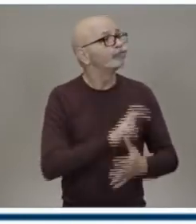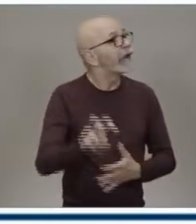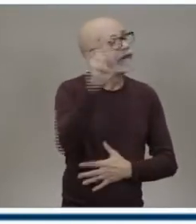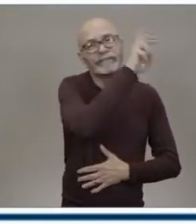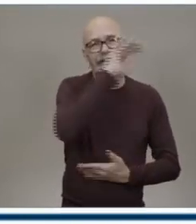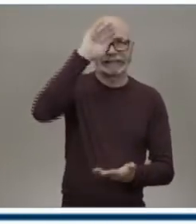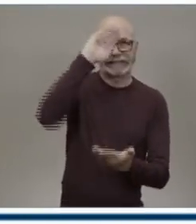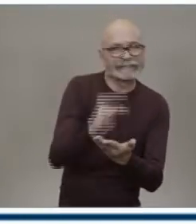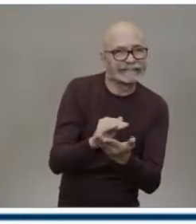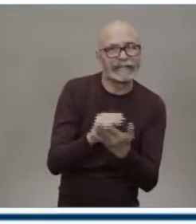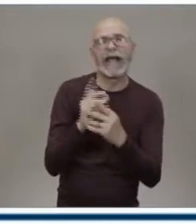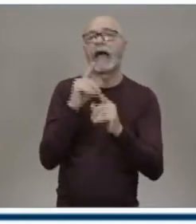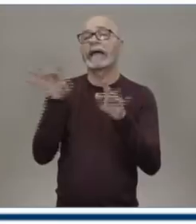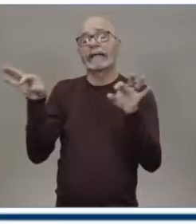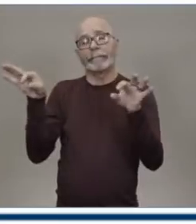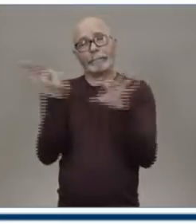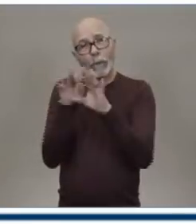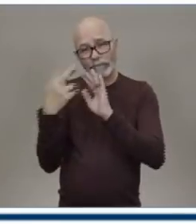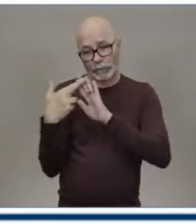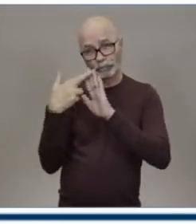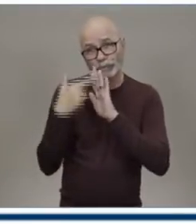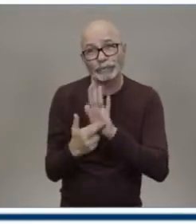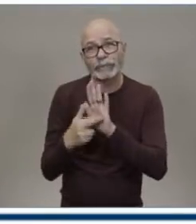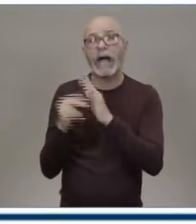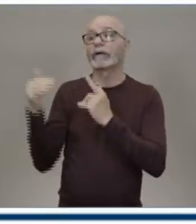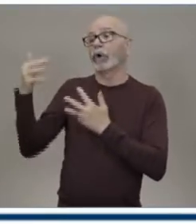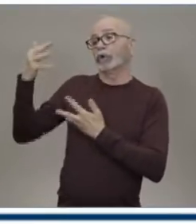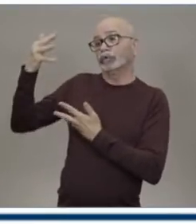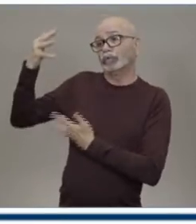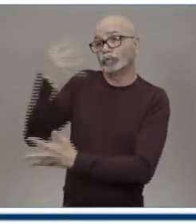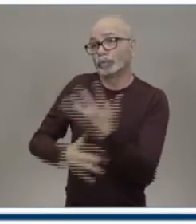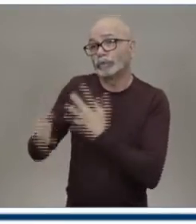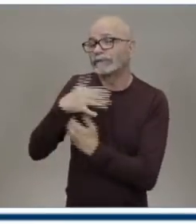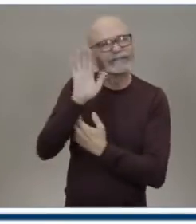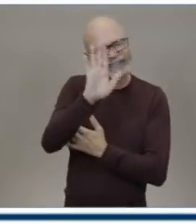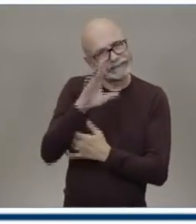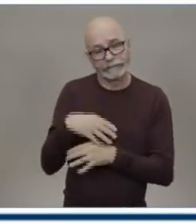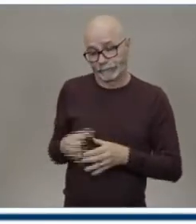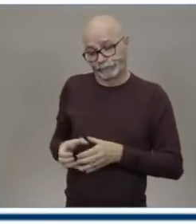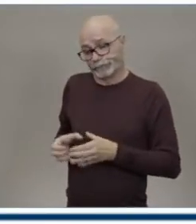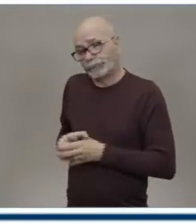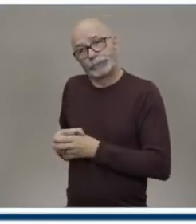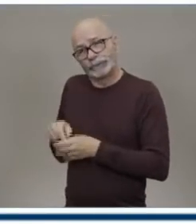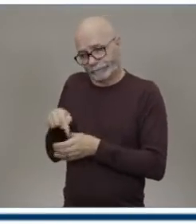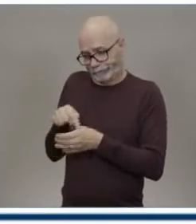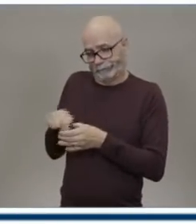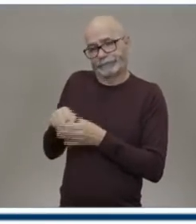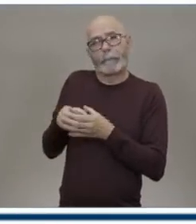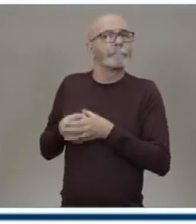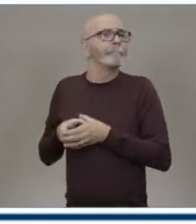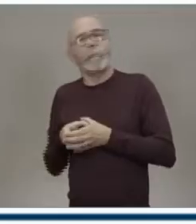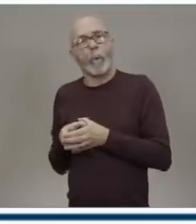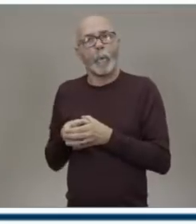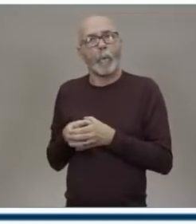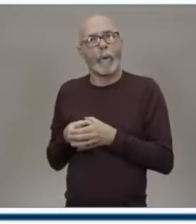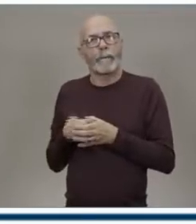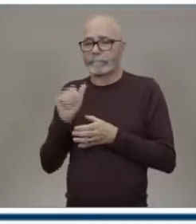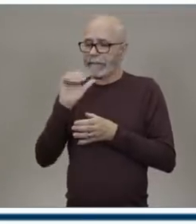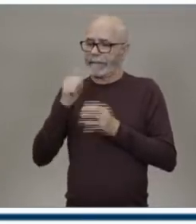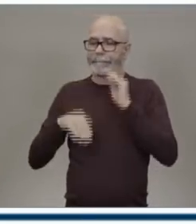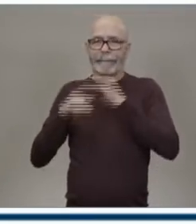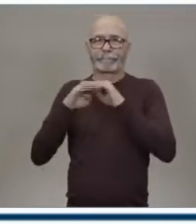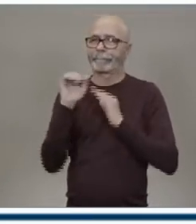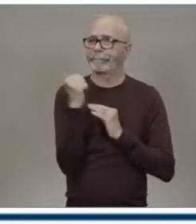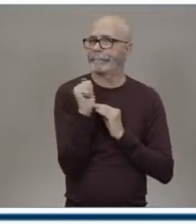measures, keep your socializing to a minimum, and when you do get together, keep your numbers small. No more than 10, and keep the people